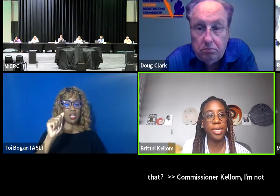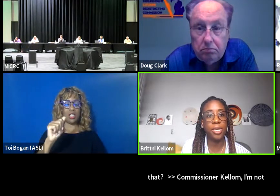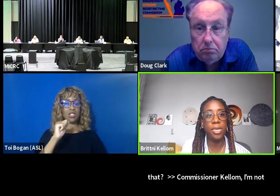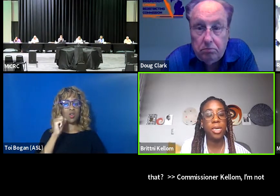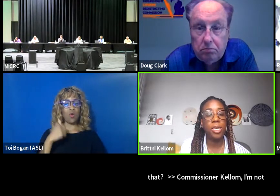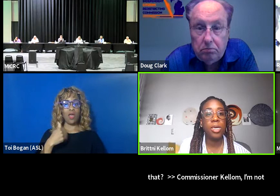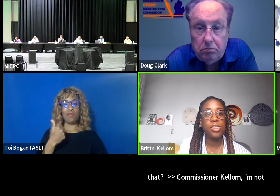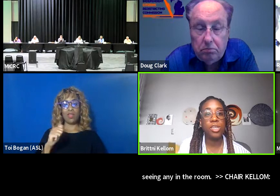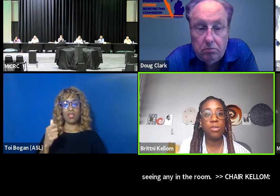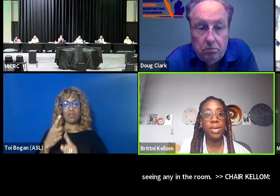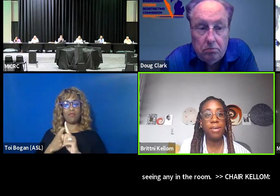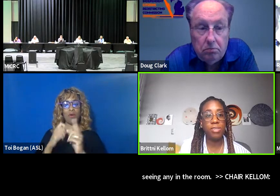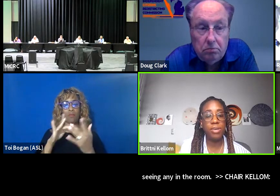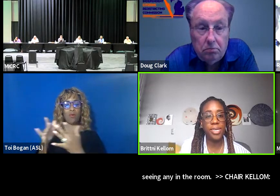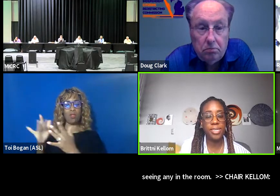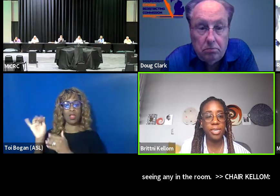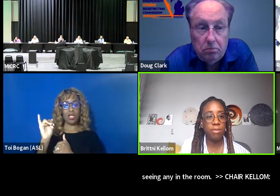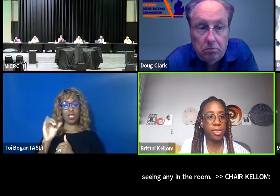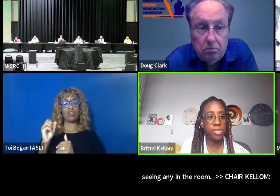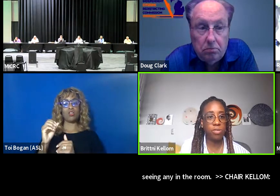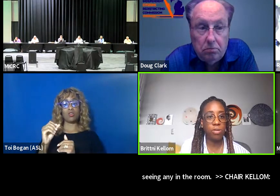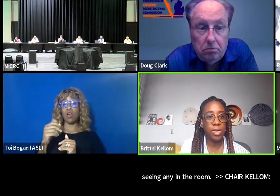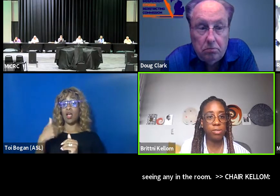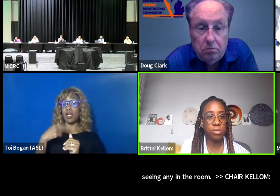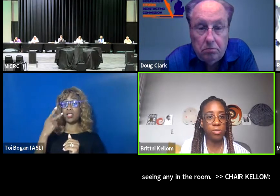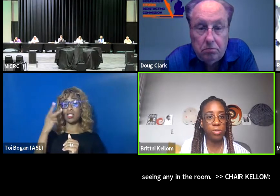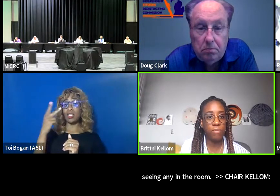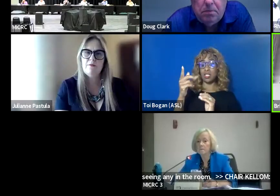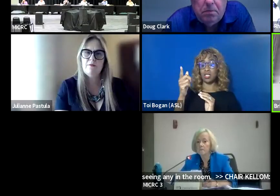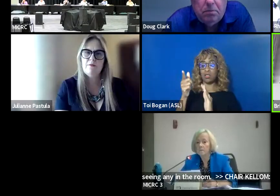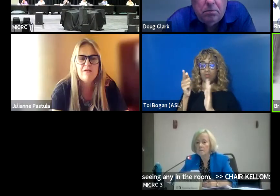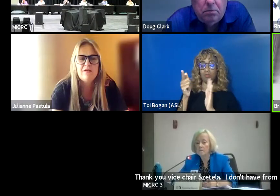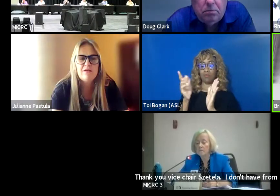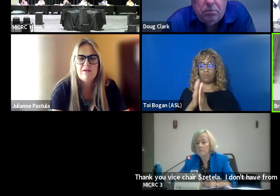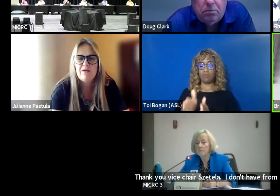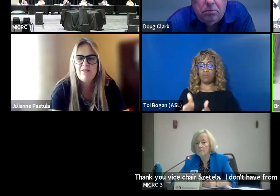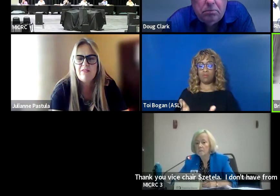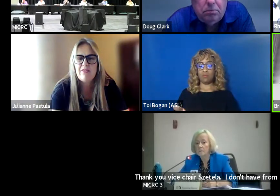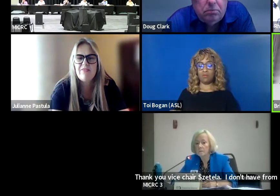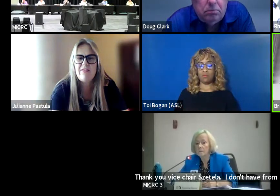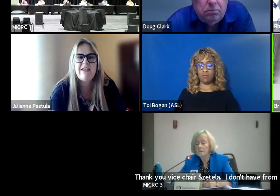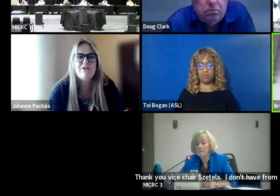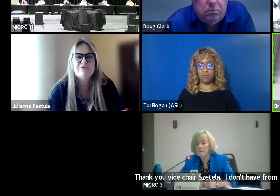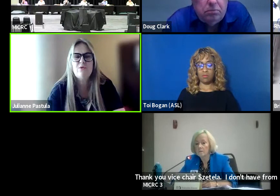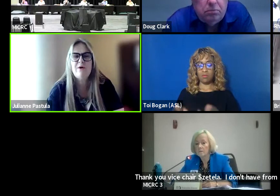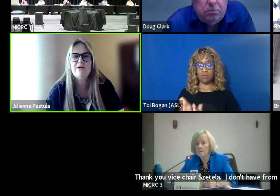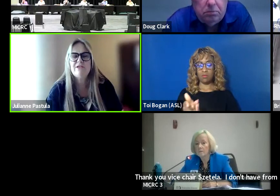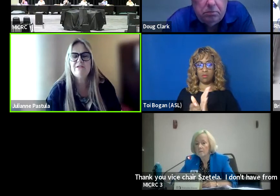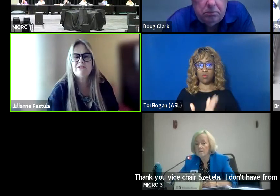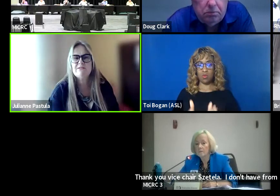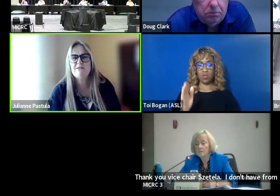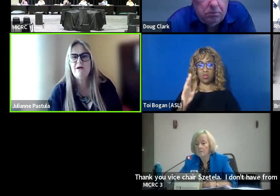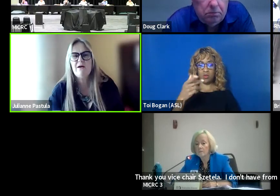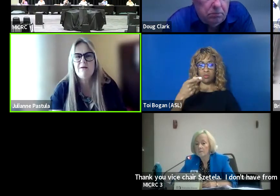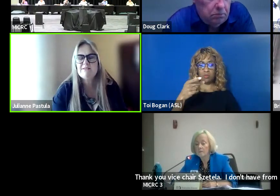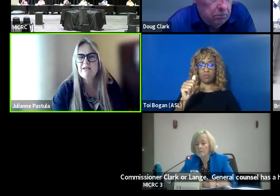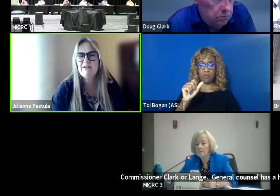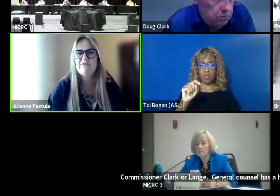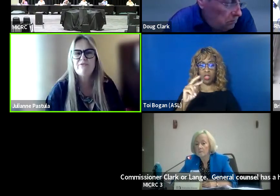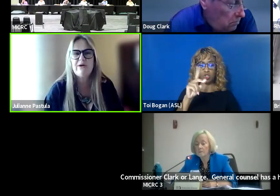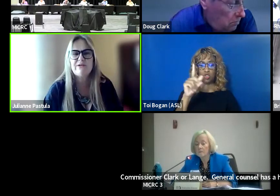Commissioner Lang. General Counsel has a hand raised. General Counsel, you have the floor. Thank you so much. And just